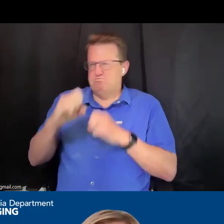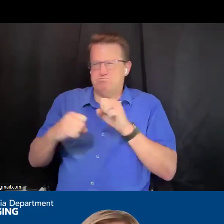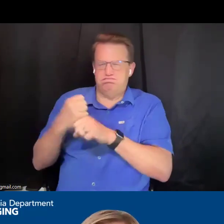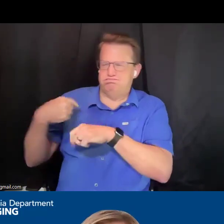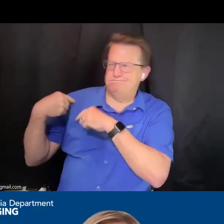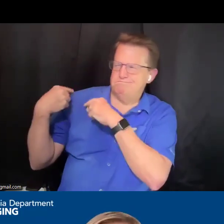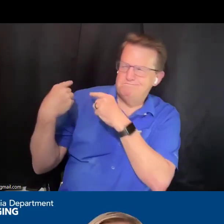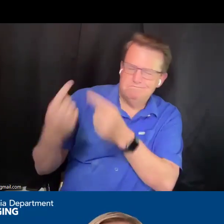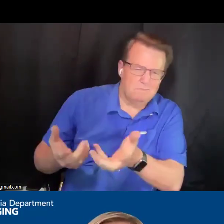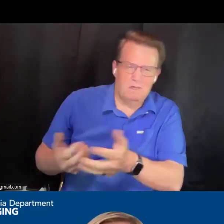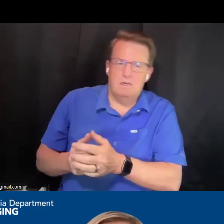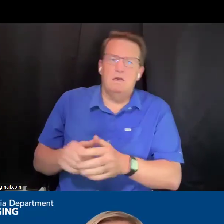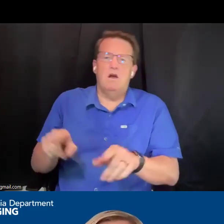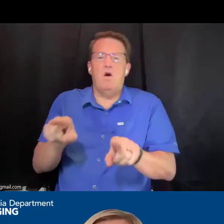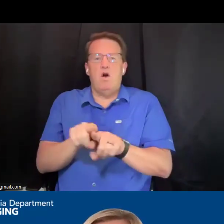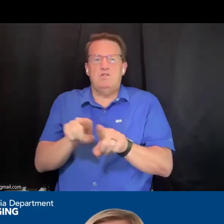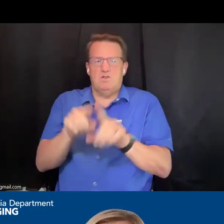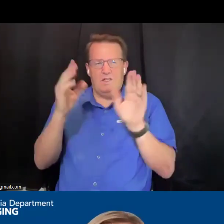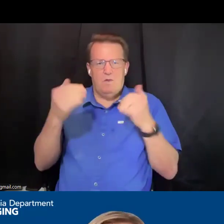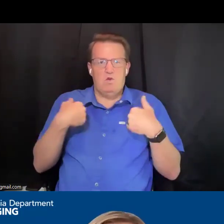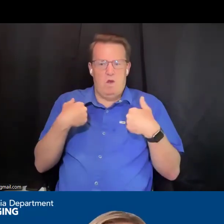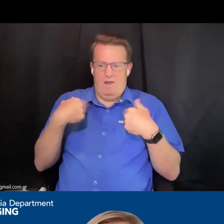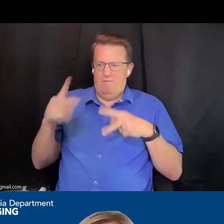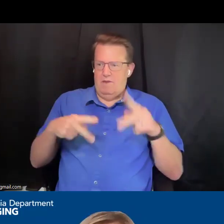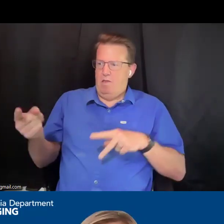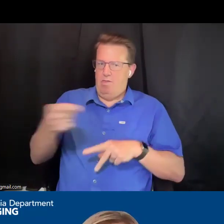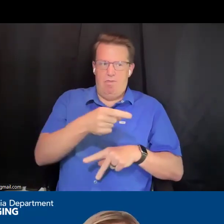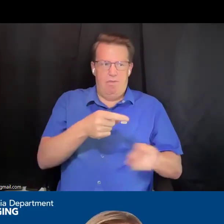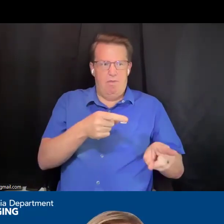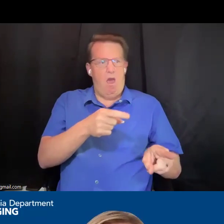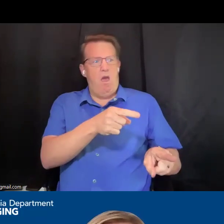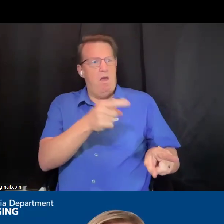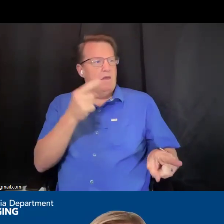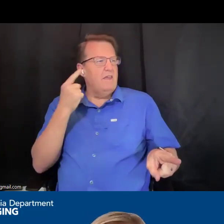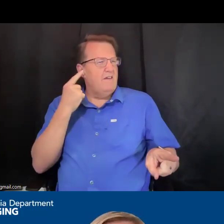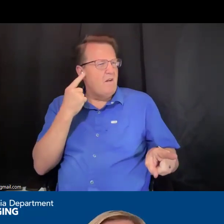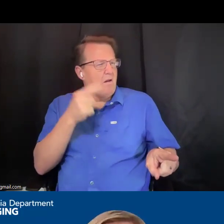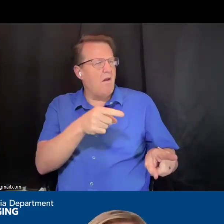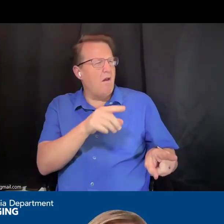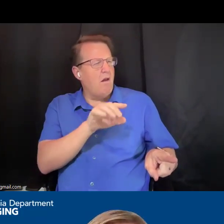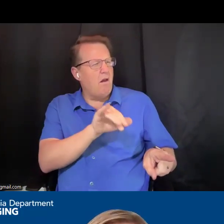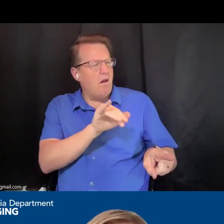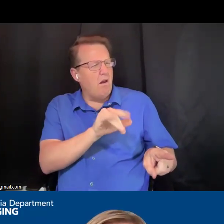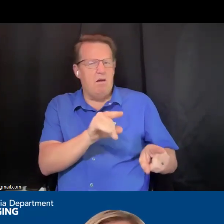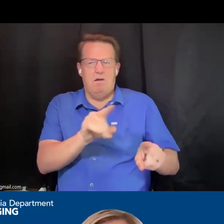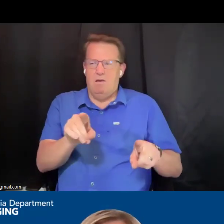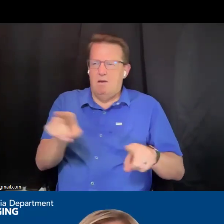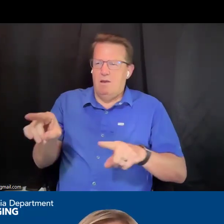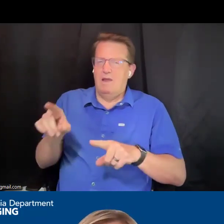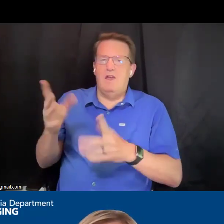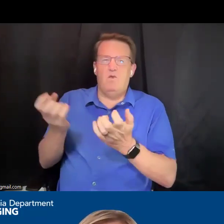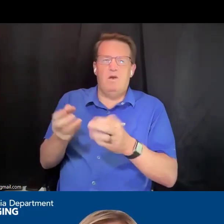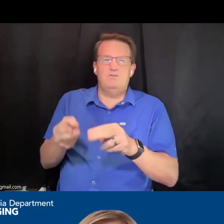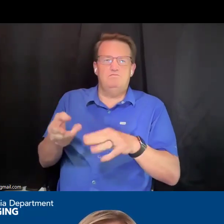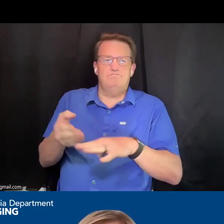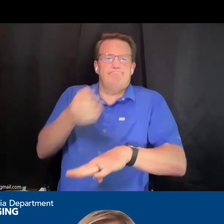have joining us people who have heard things here and there and are rounding out their knowledge. And we also know that